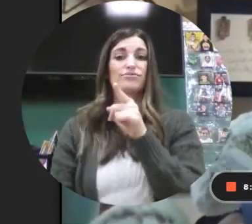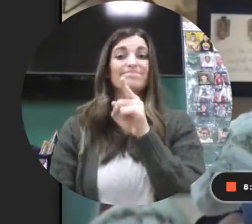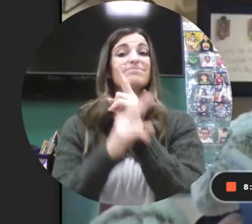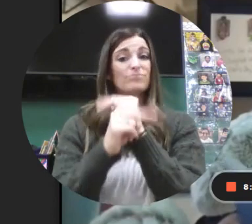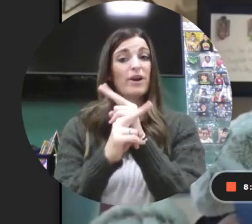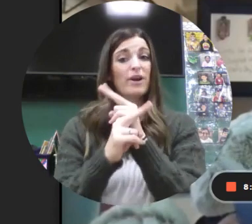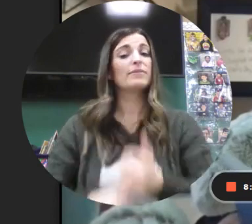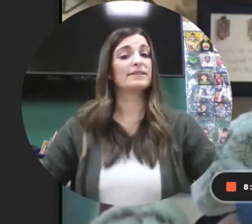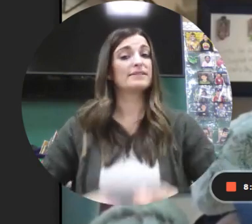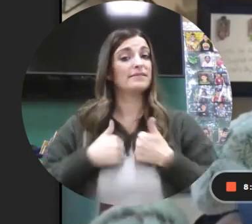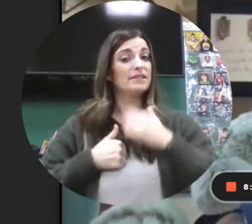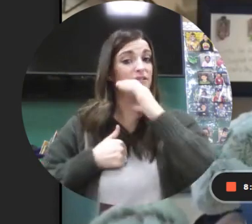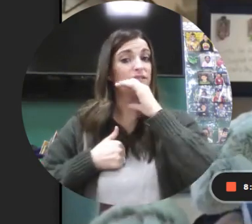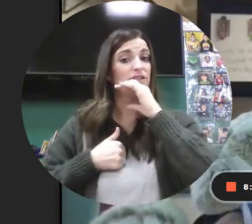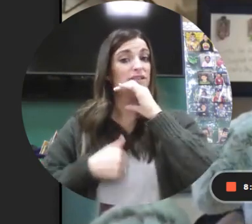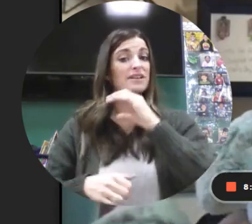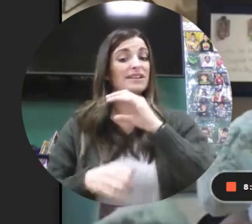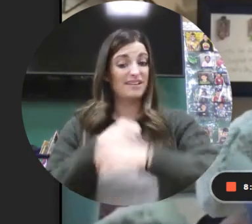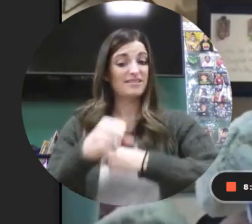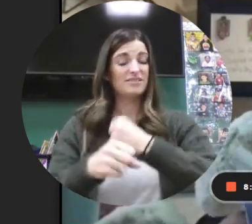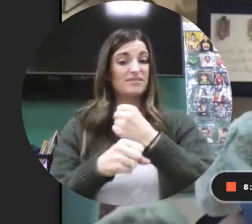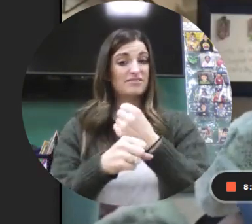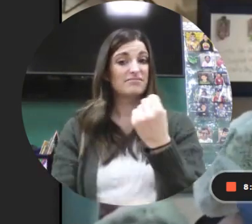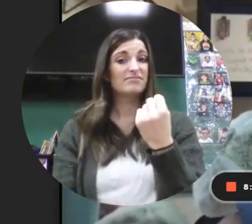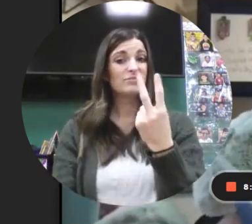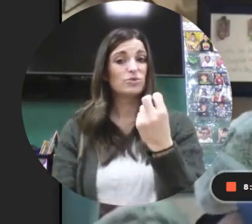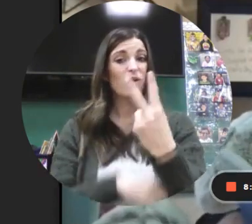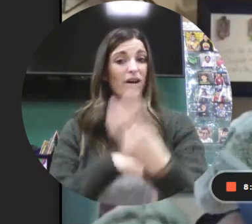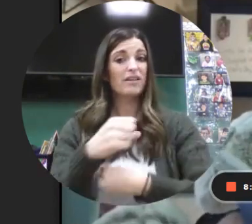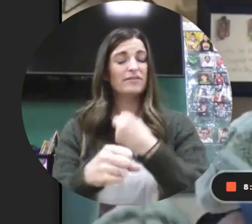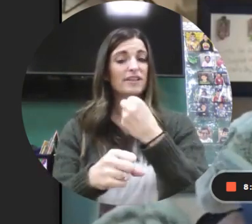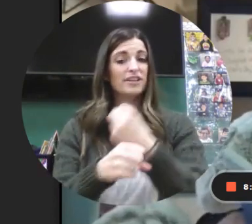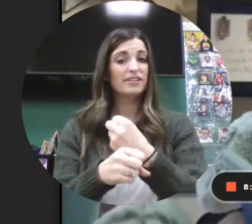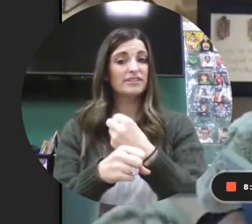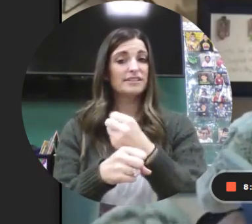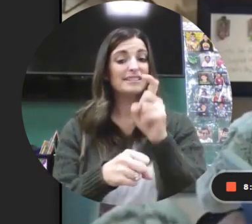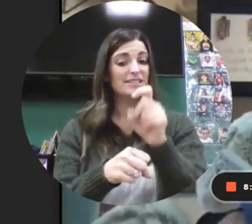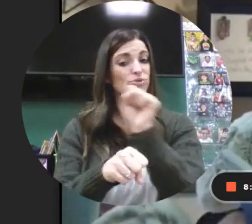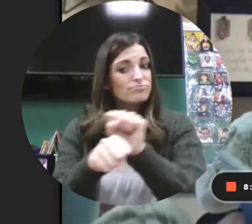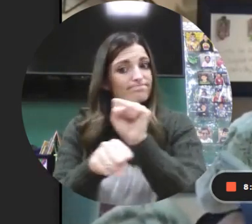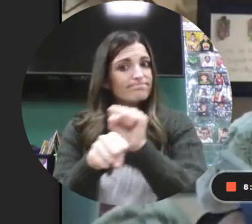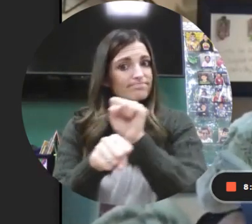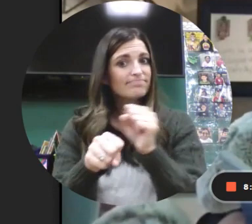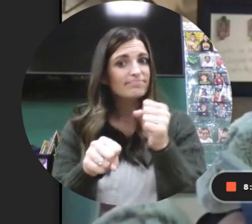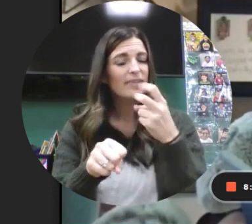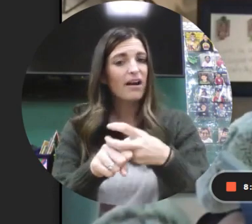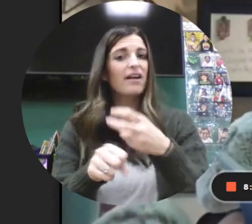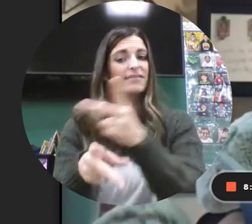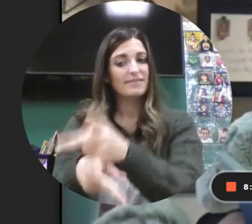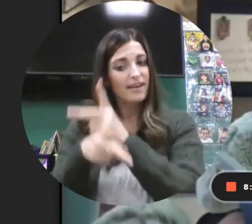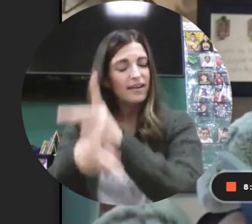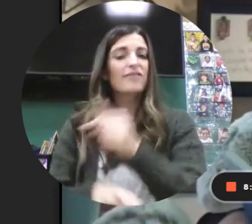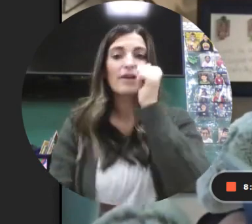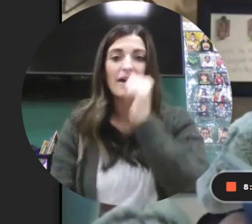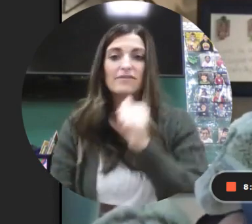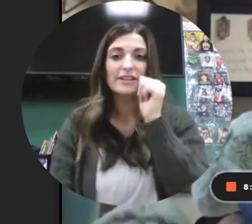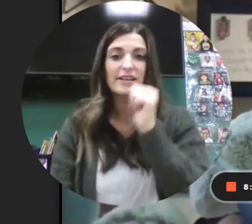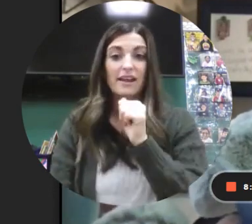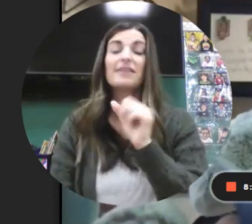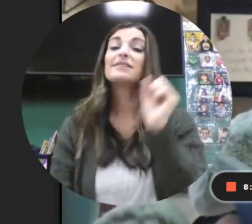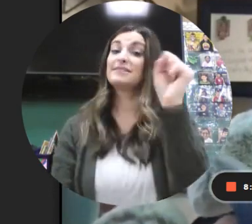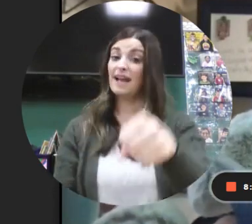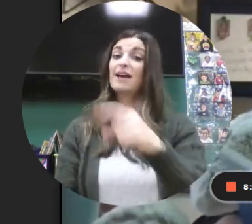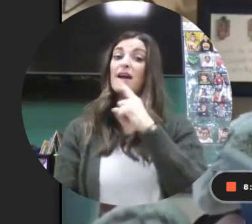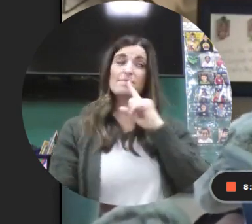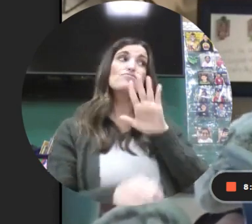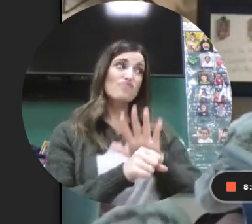can live up to 12 years, though. It's a real commitment. I promise I'll take care of him every day, I said. And if no one ever claims him,